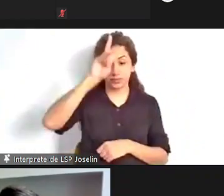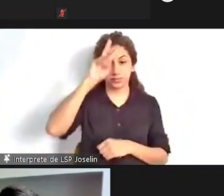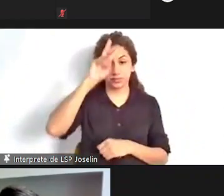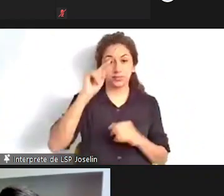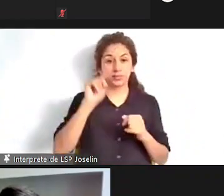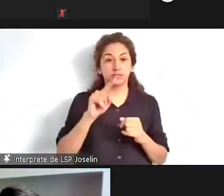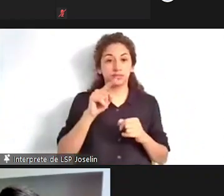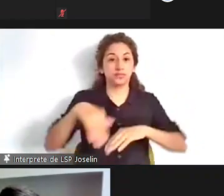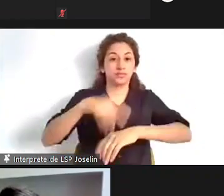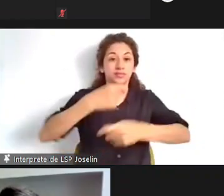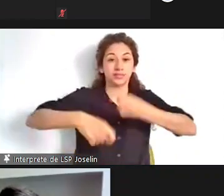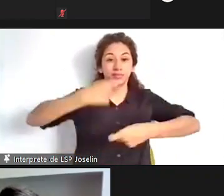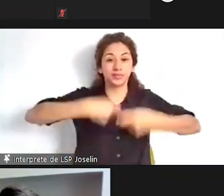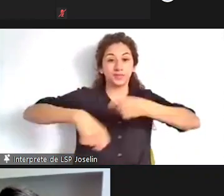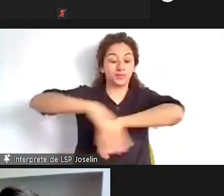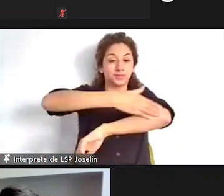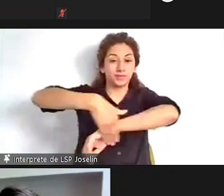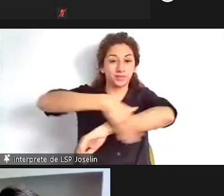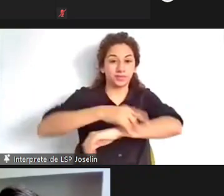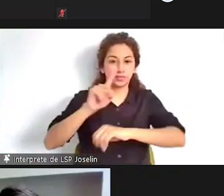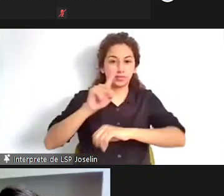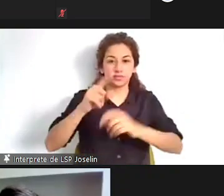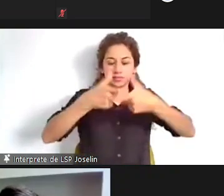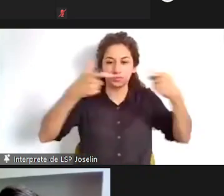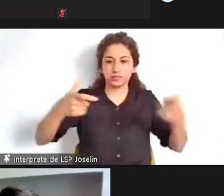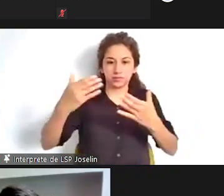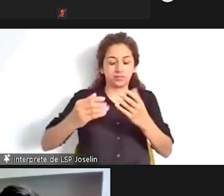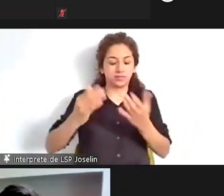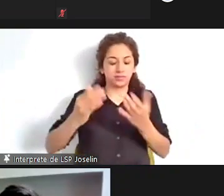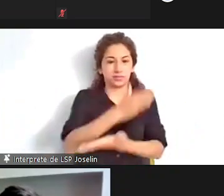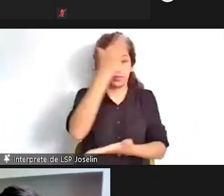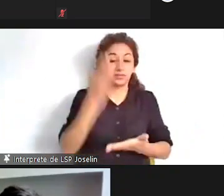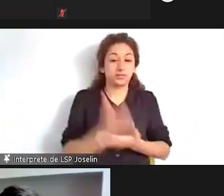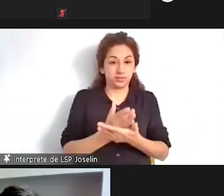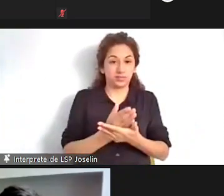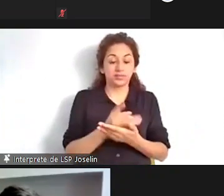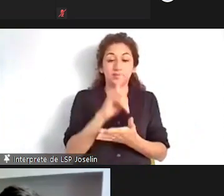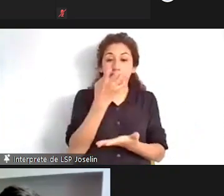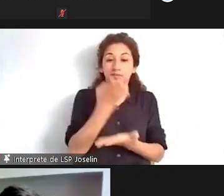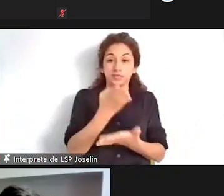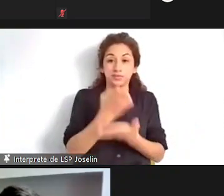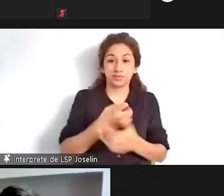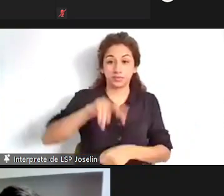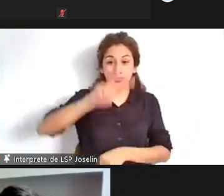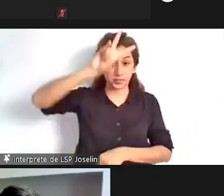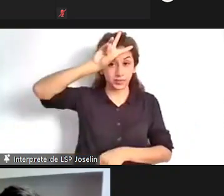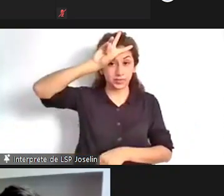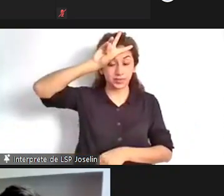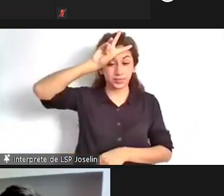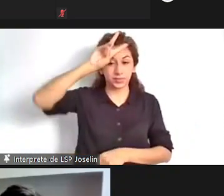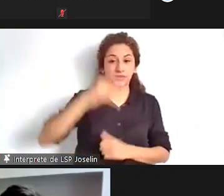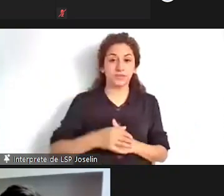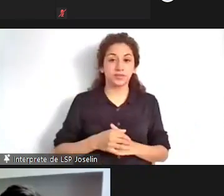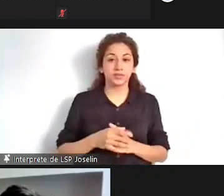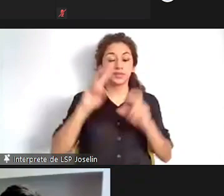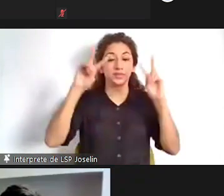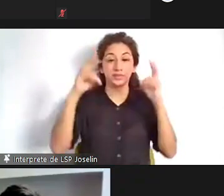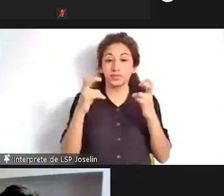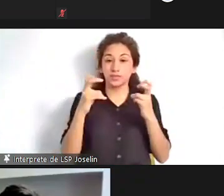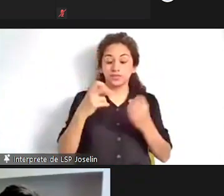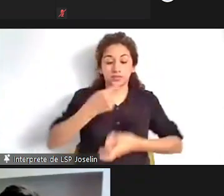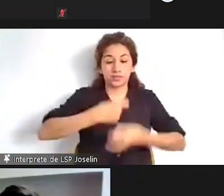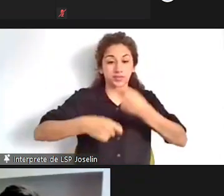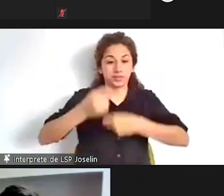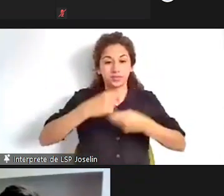informality has in the country and it's a consensus as a diagnostics in the problems that we have an economy in the peruvian economy this